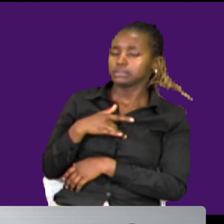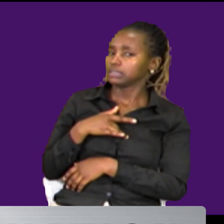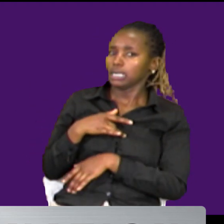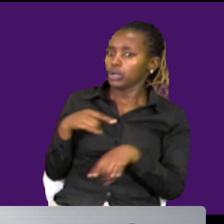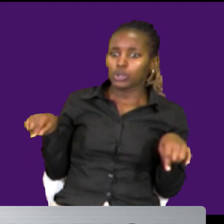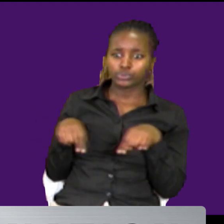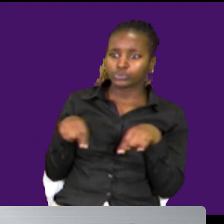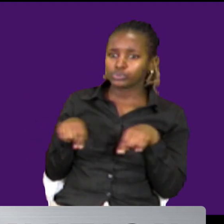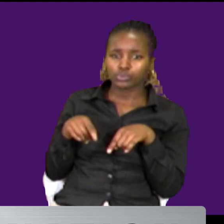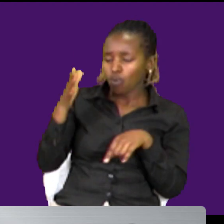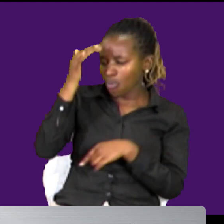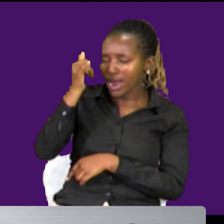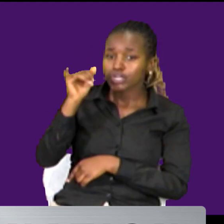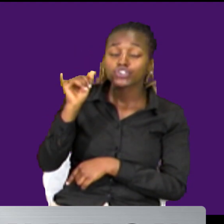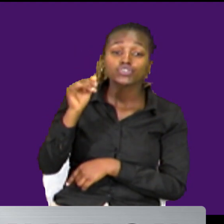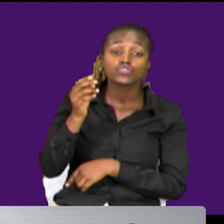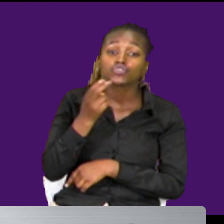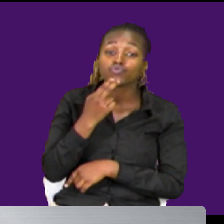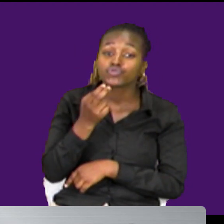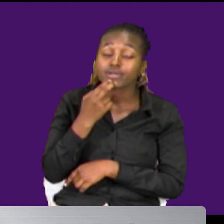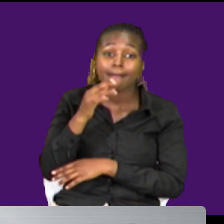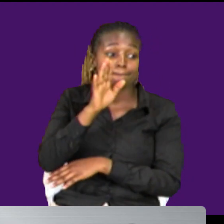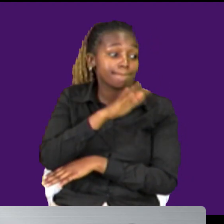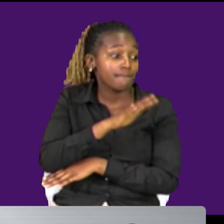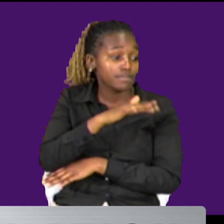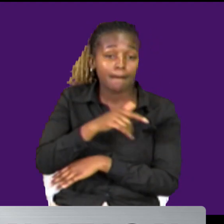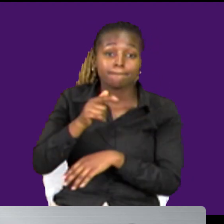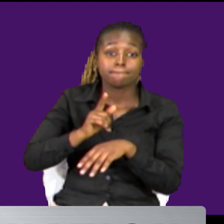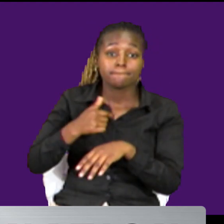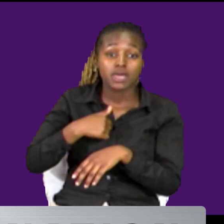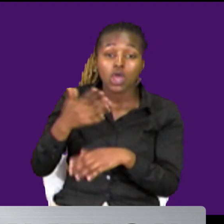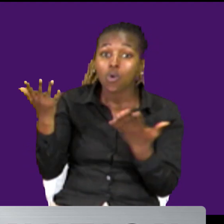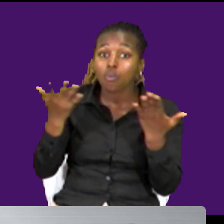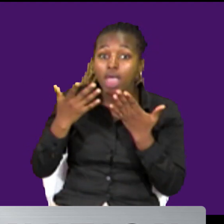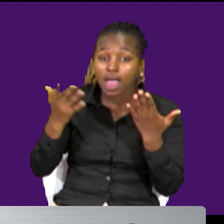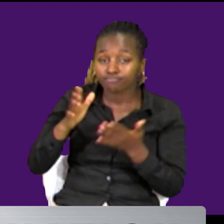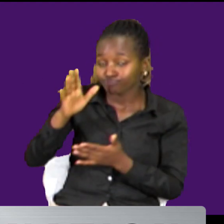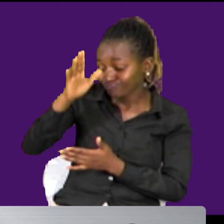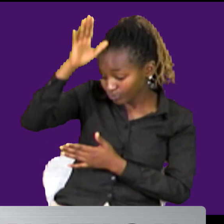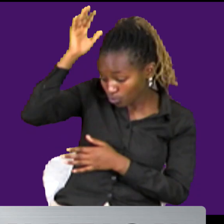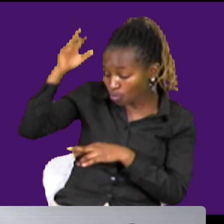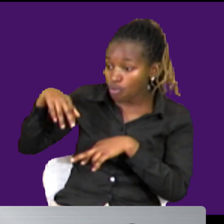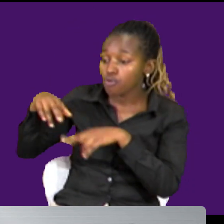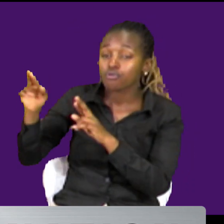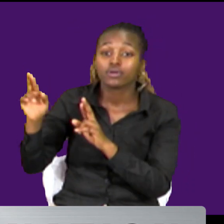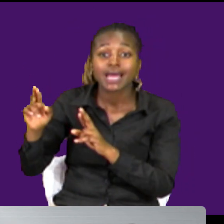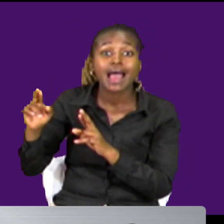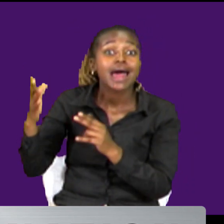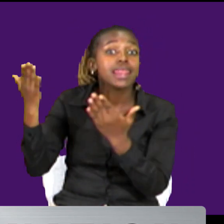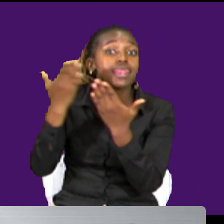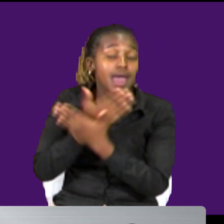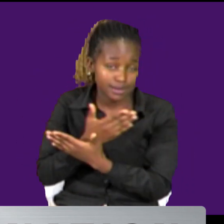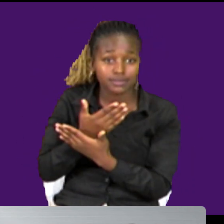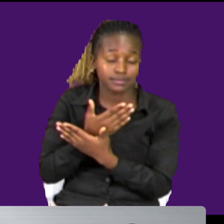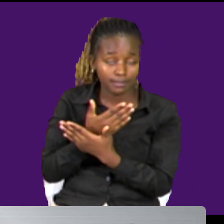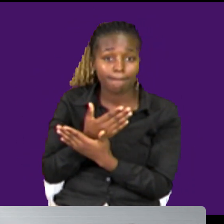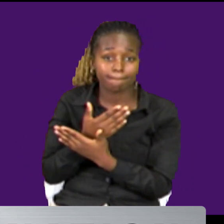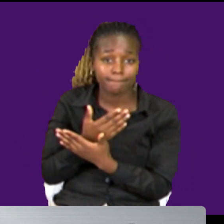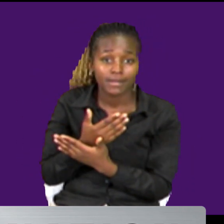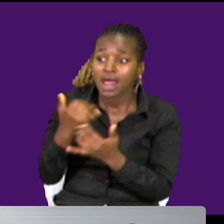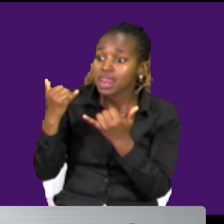Tuesday evening, I was in Jogoo Road at night. And there were people who had